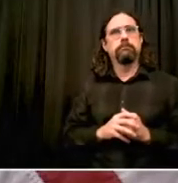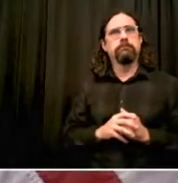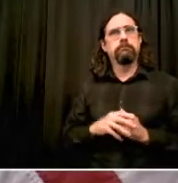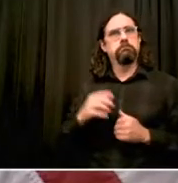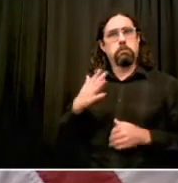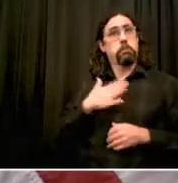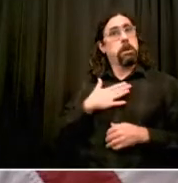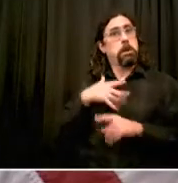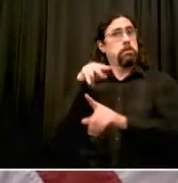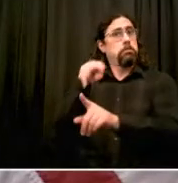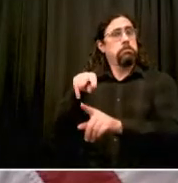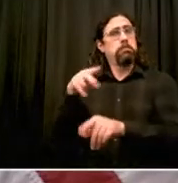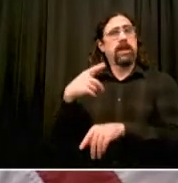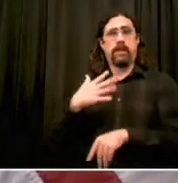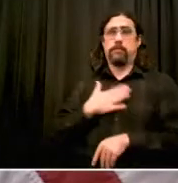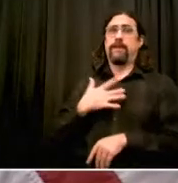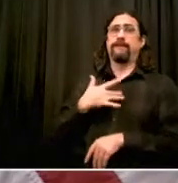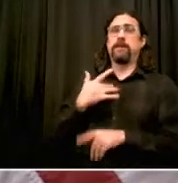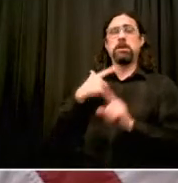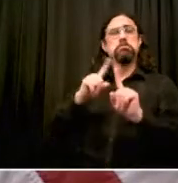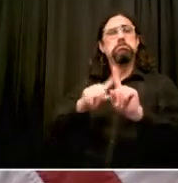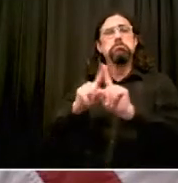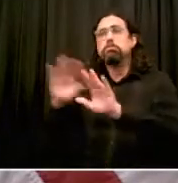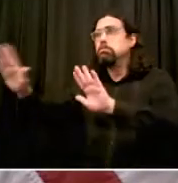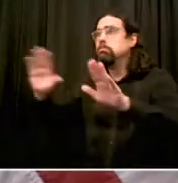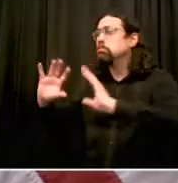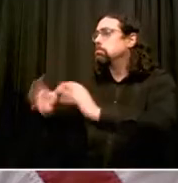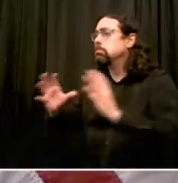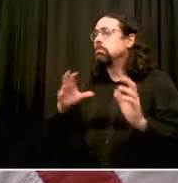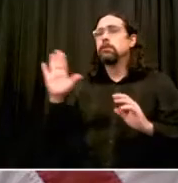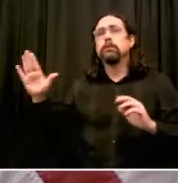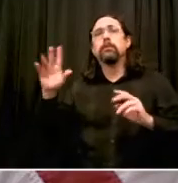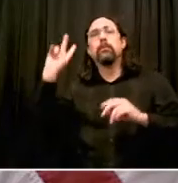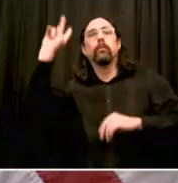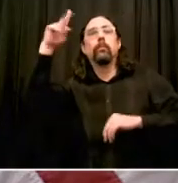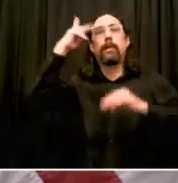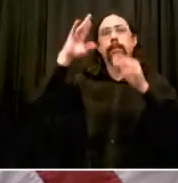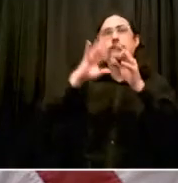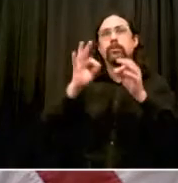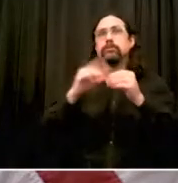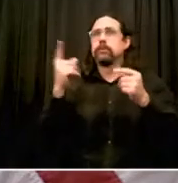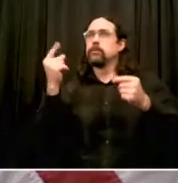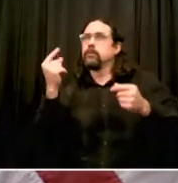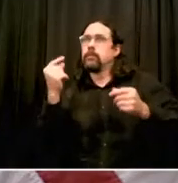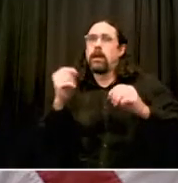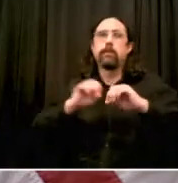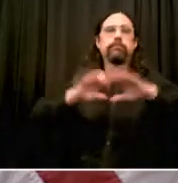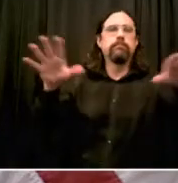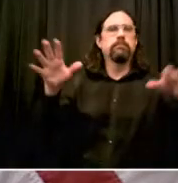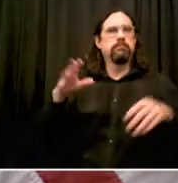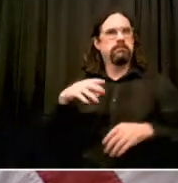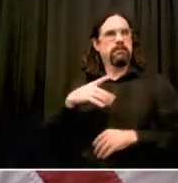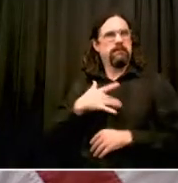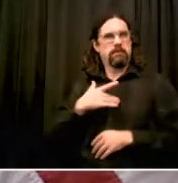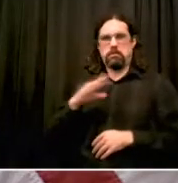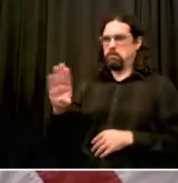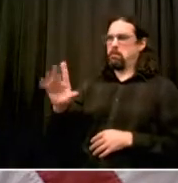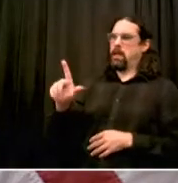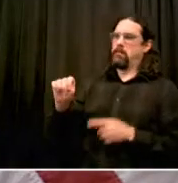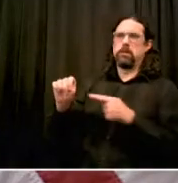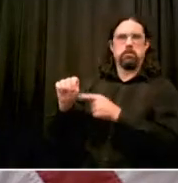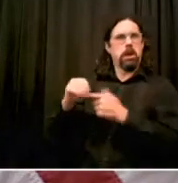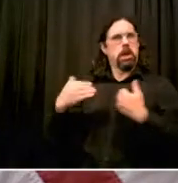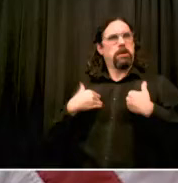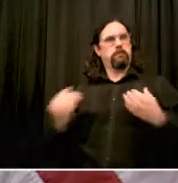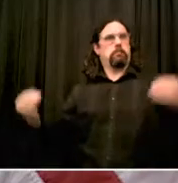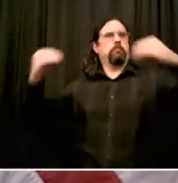come a long way. Now, there's not a single person I know who is overconfident or takes our situation lightly. But